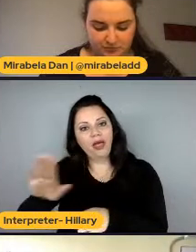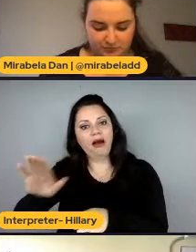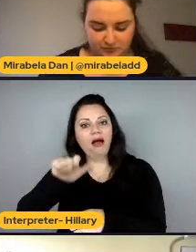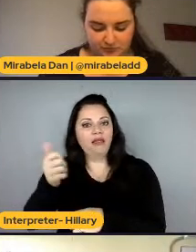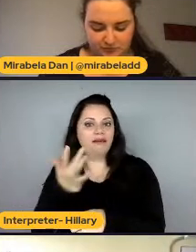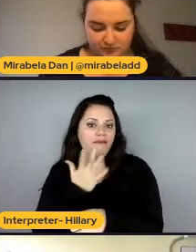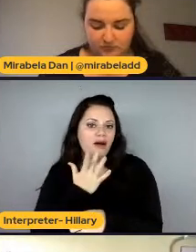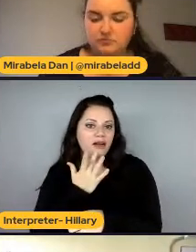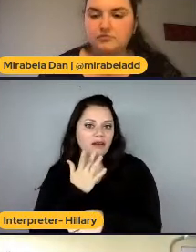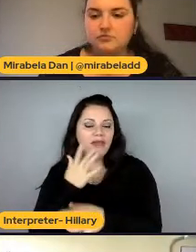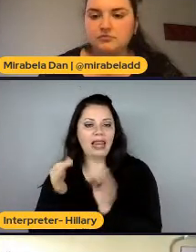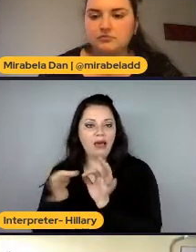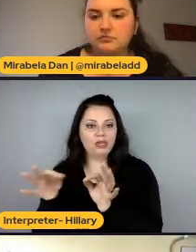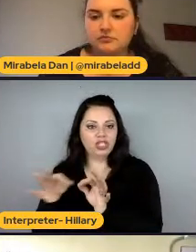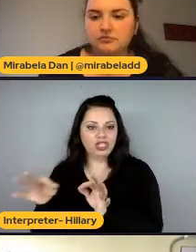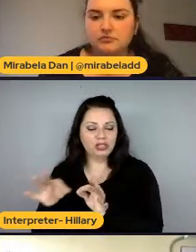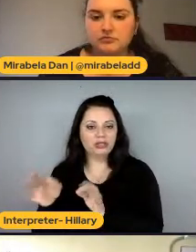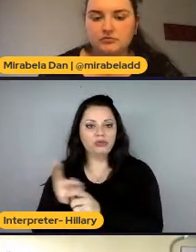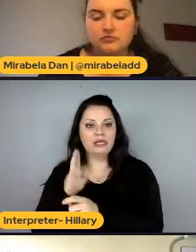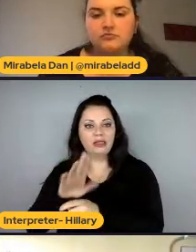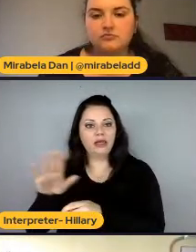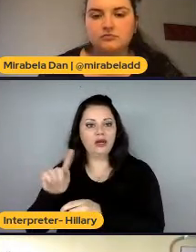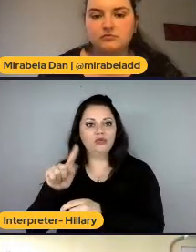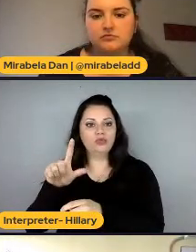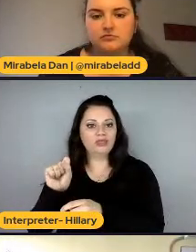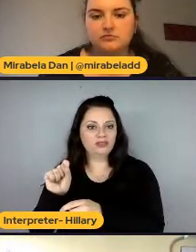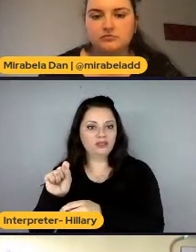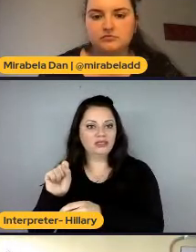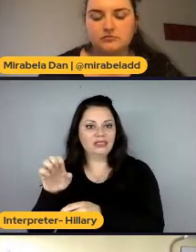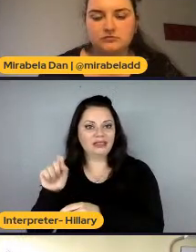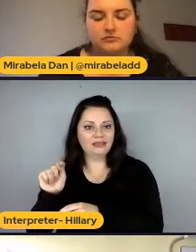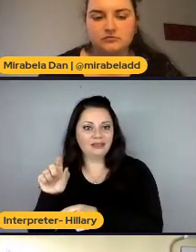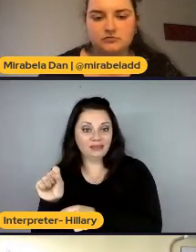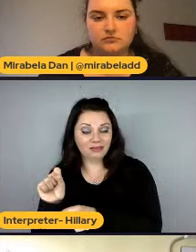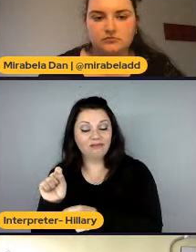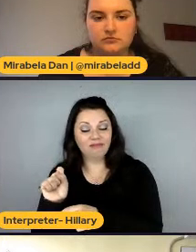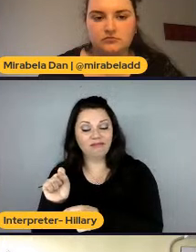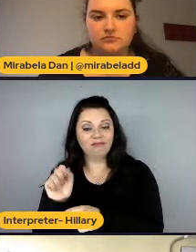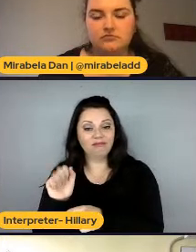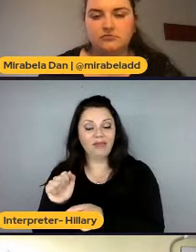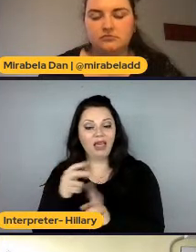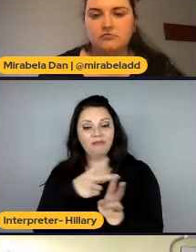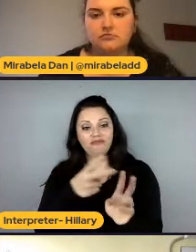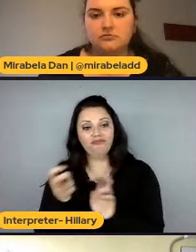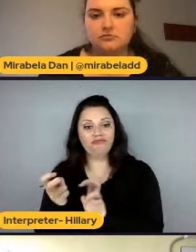love to work with and all the surrounding tool sets. And they could just use them and